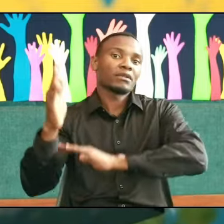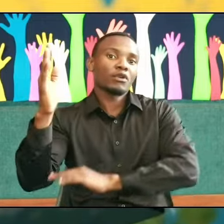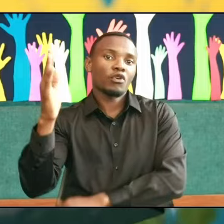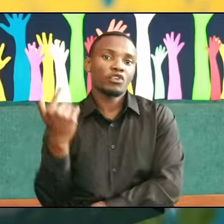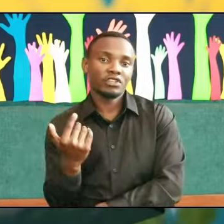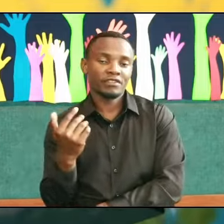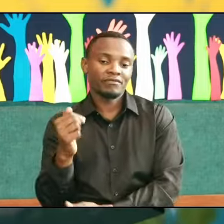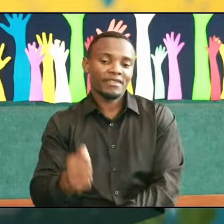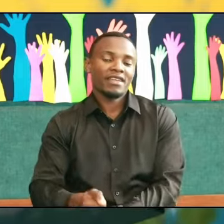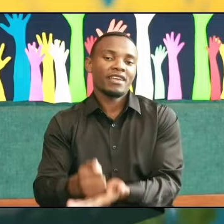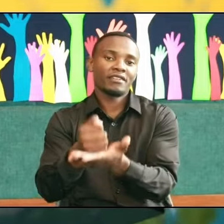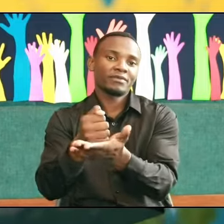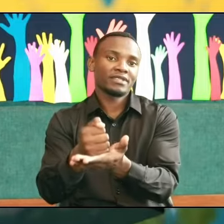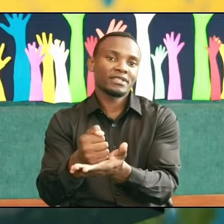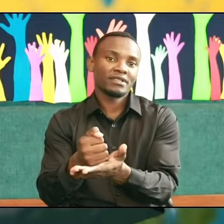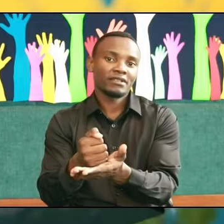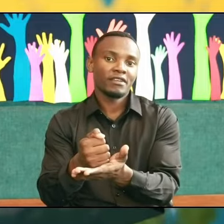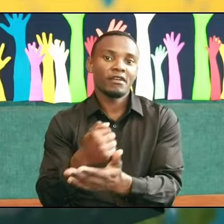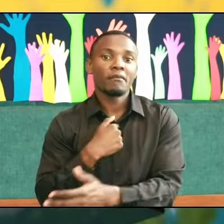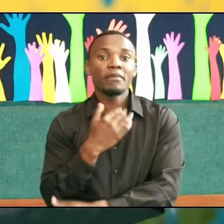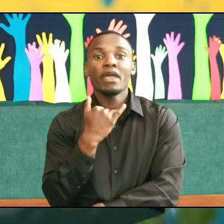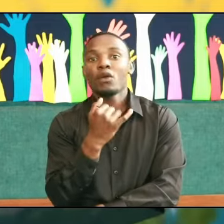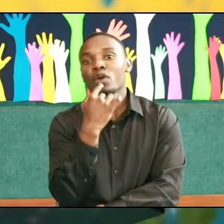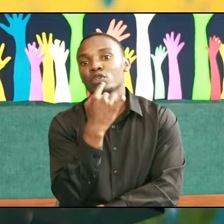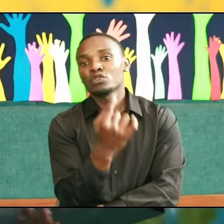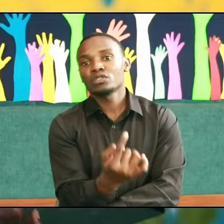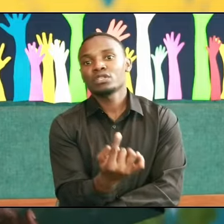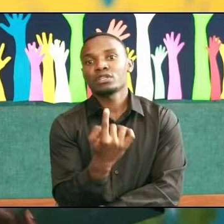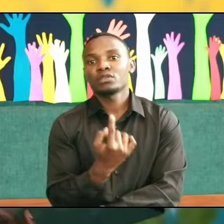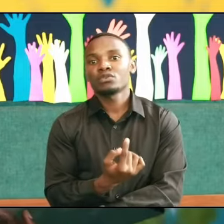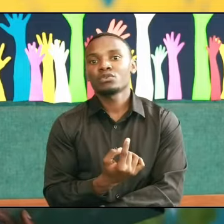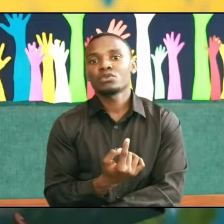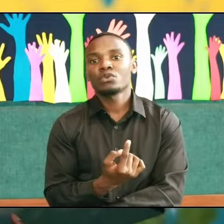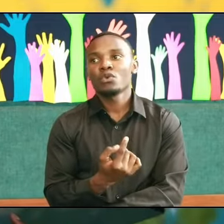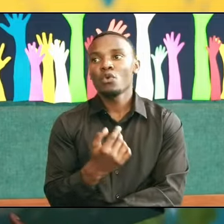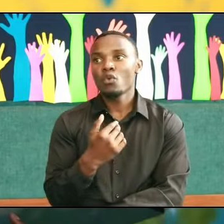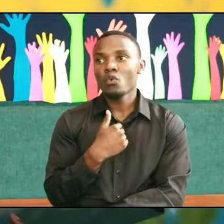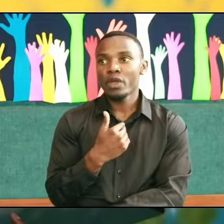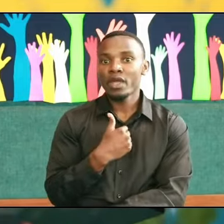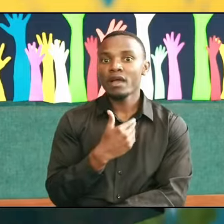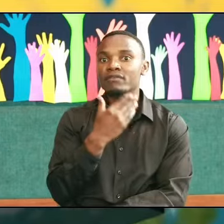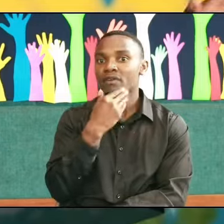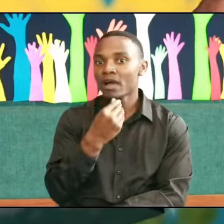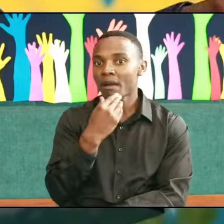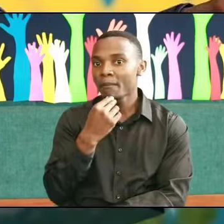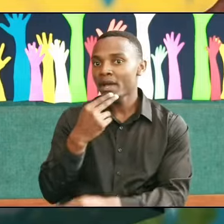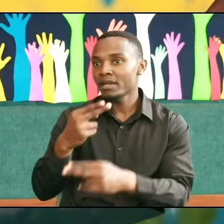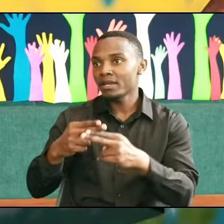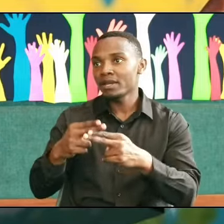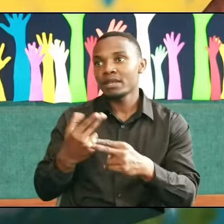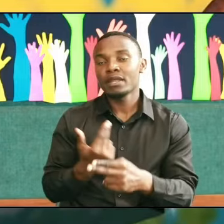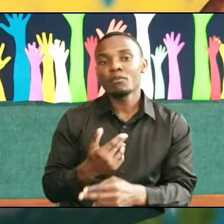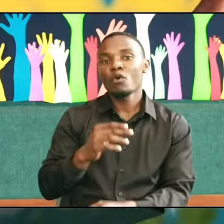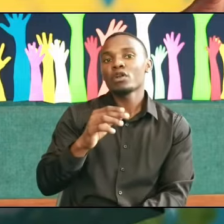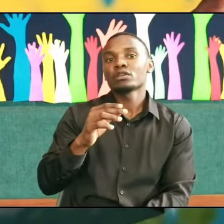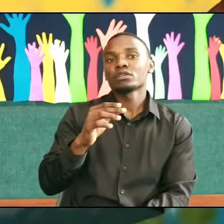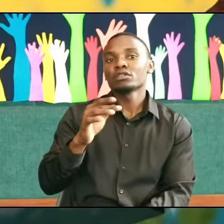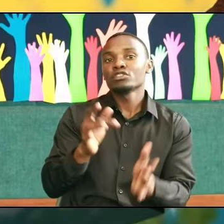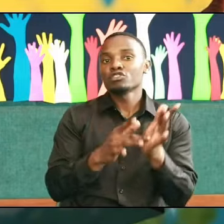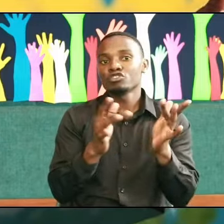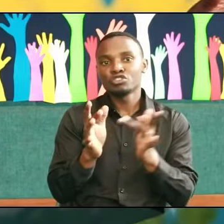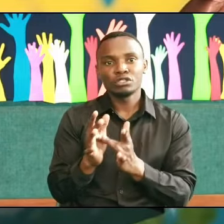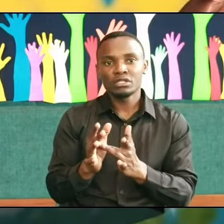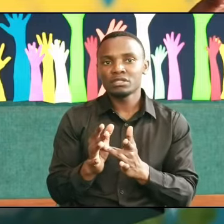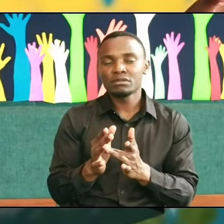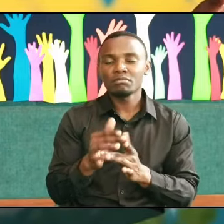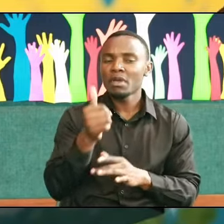the situation. I want to say to us, church, there is a man called Emmanuel. It doesn't matter what situation you may